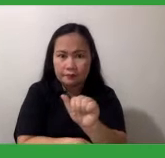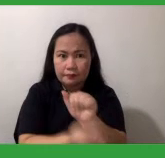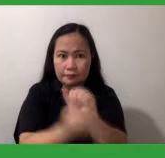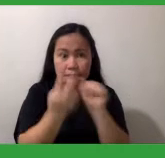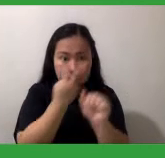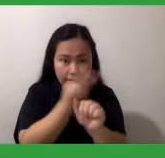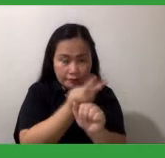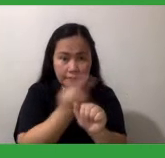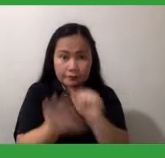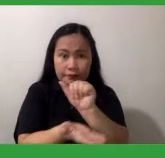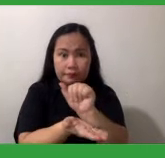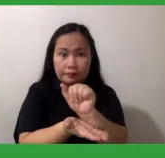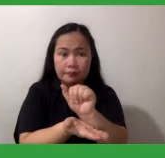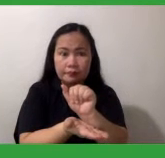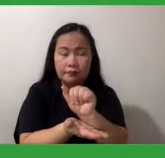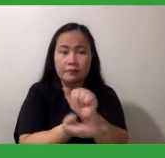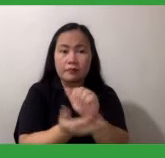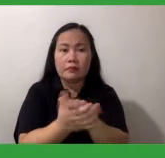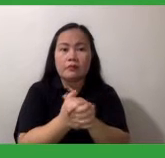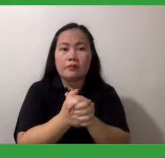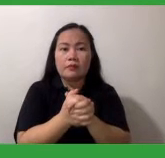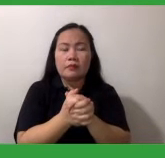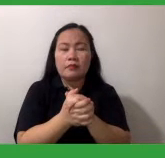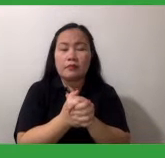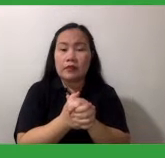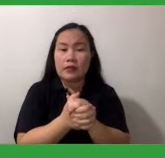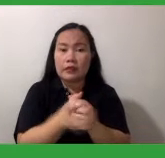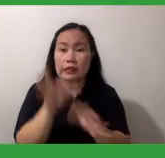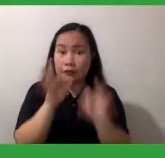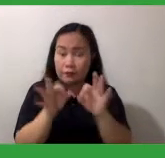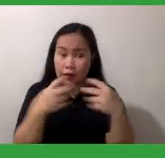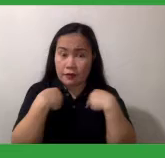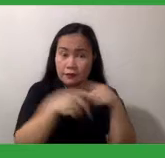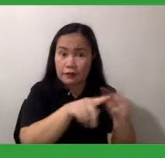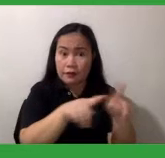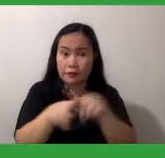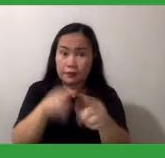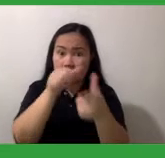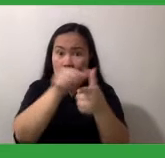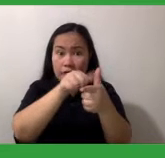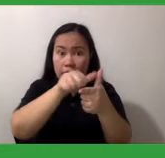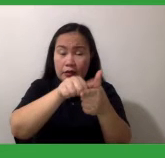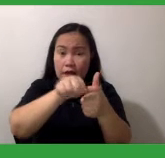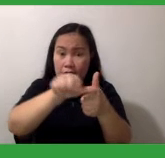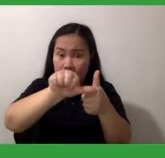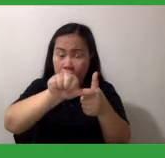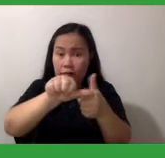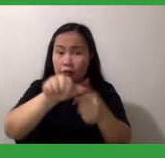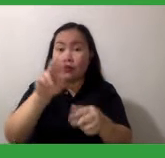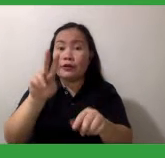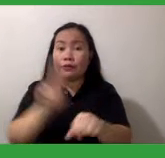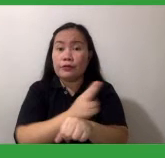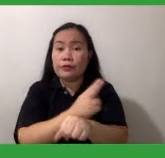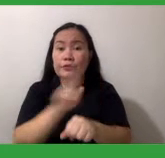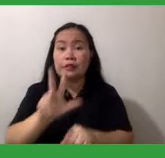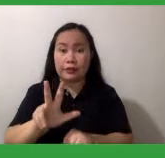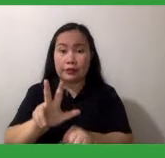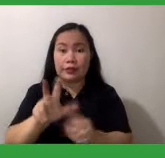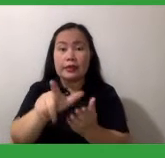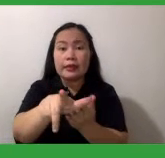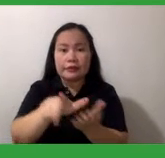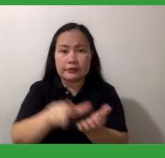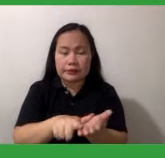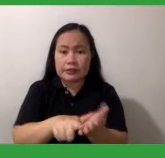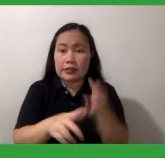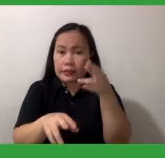letter A. However, if there are several angles with the same vertex, you use the three letters in naming